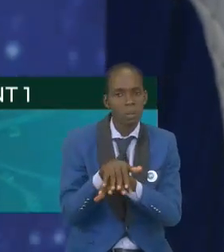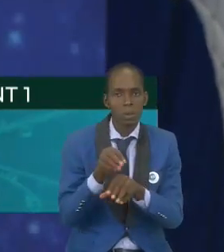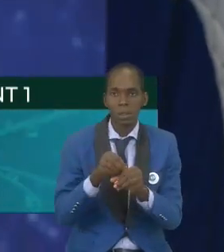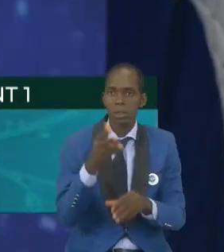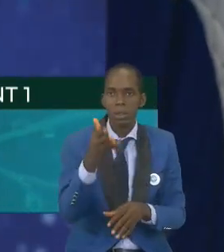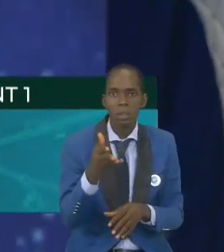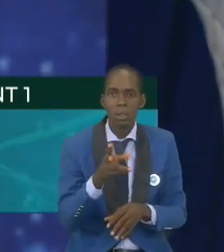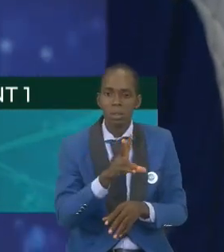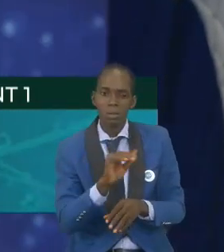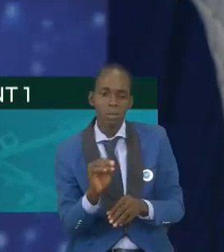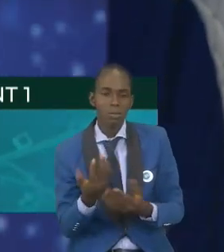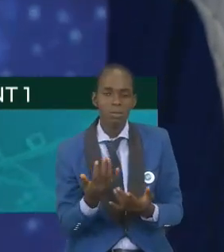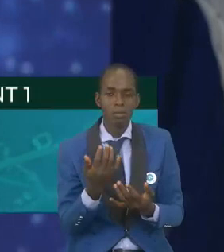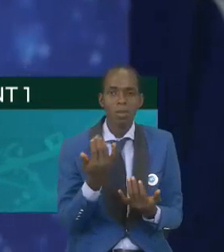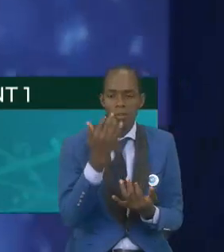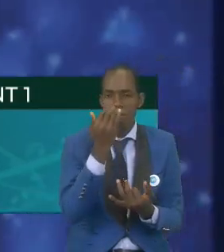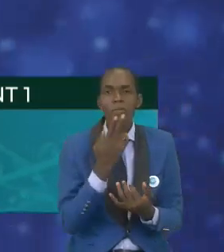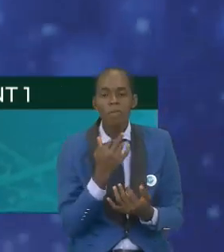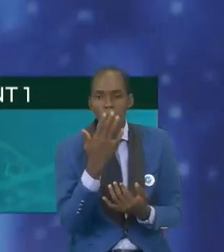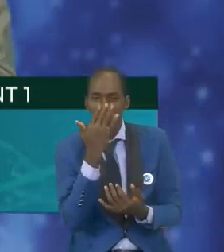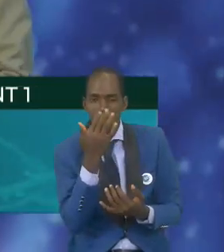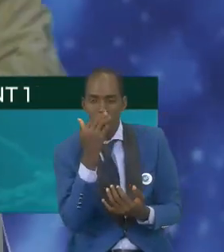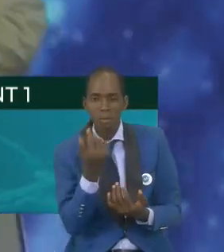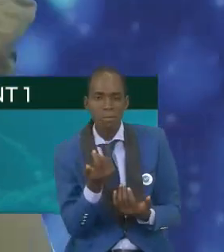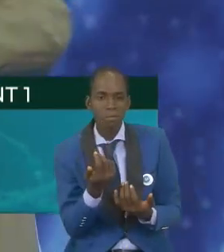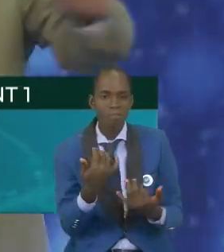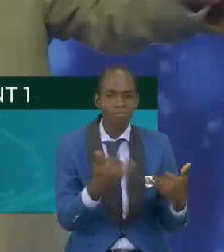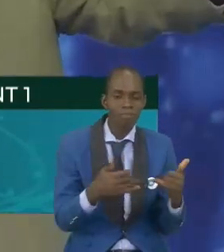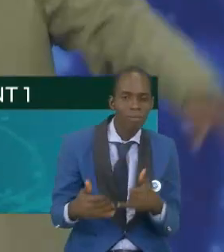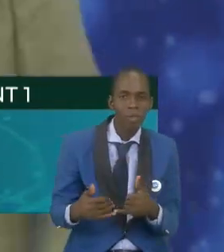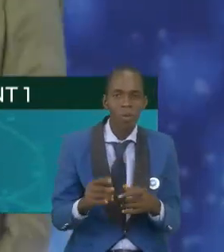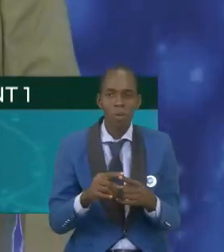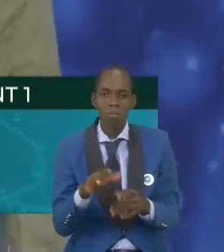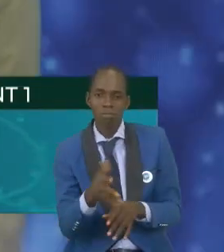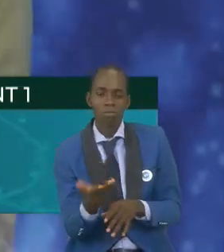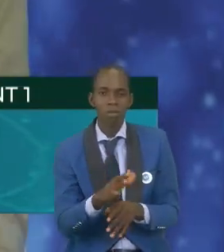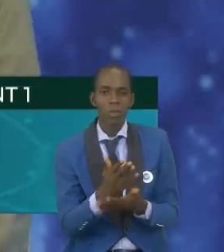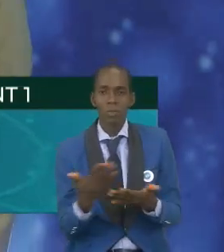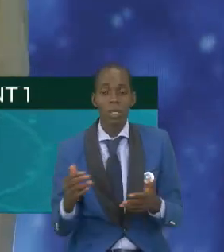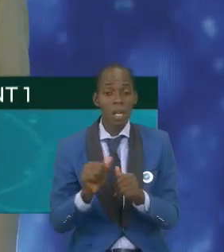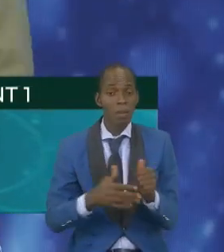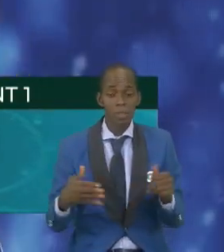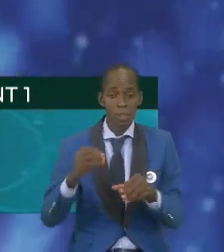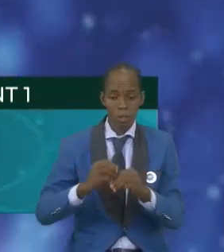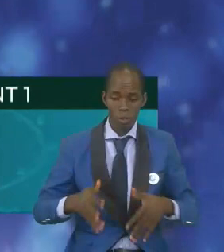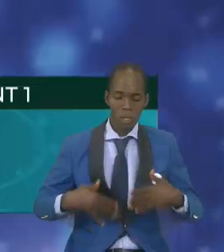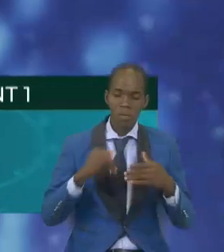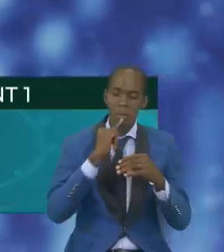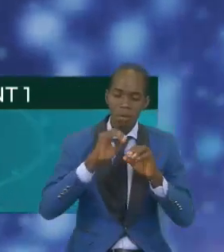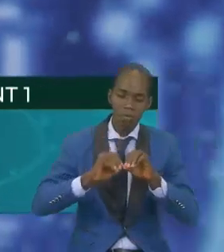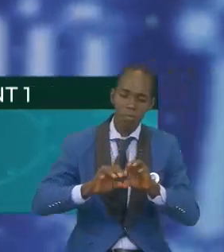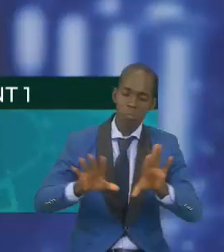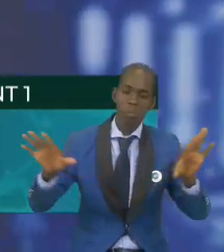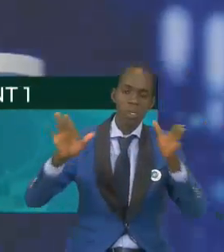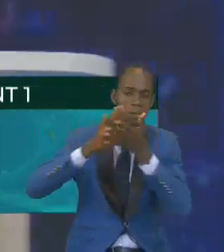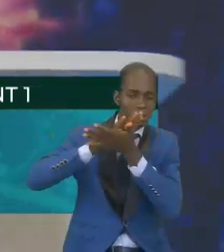no hanky-panky, and there is no playing of tricks. Everything is plain in his life. He wasn't going